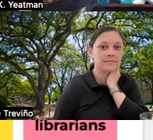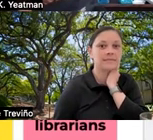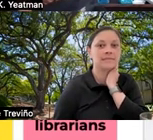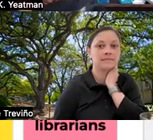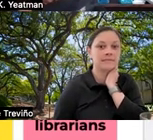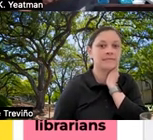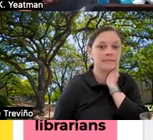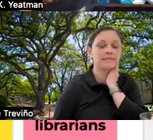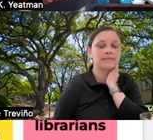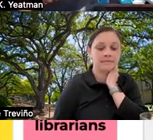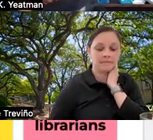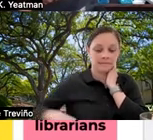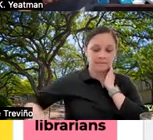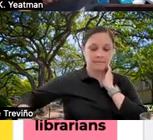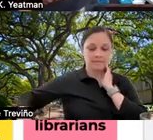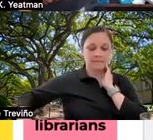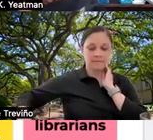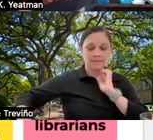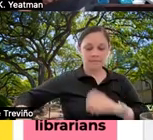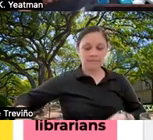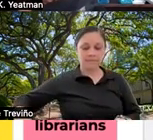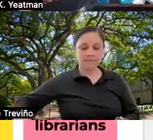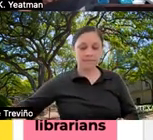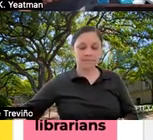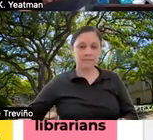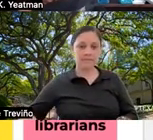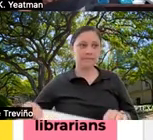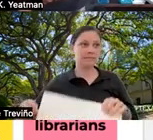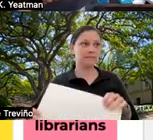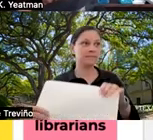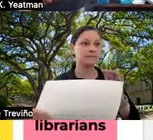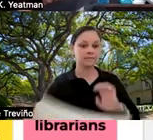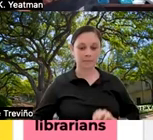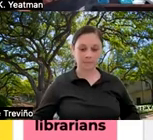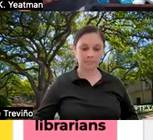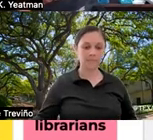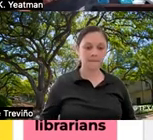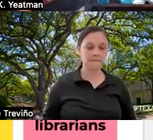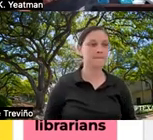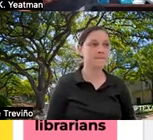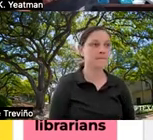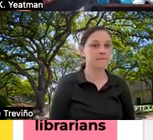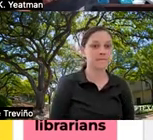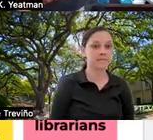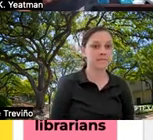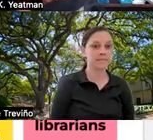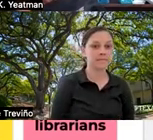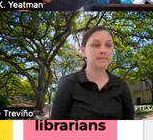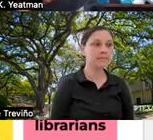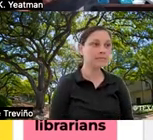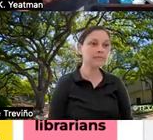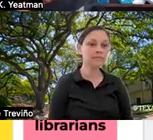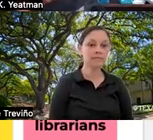more from. And so we had a plan to talk about workforce stakeholders, but it sounds like there's